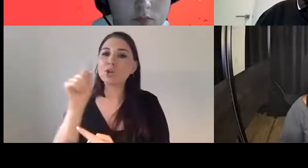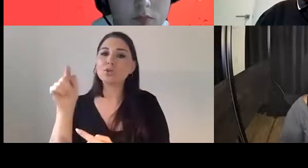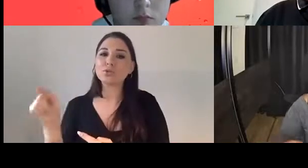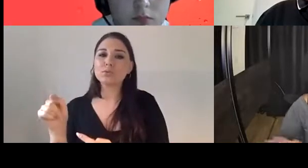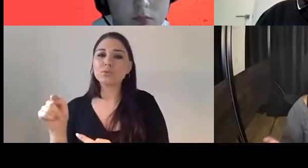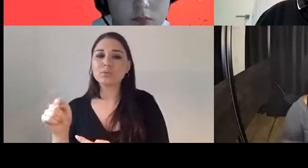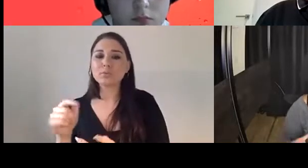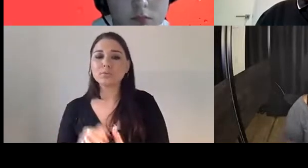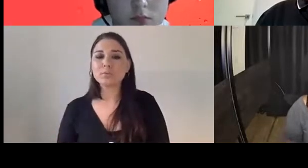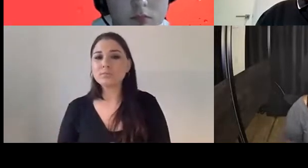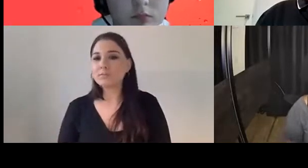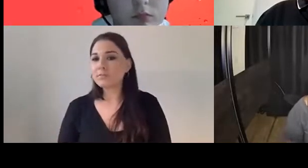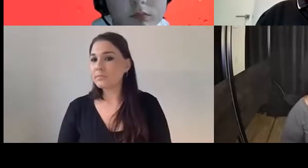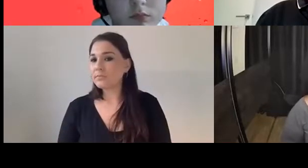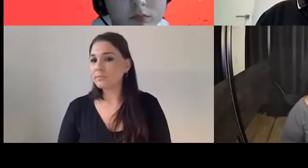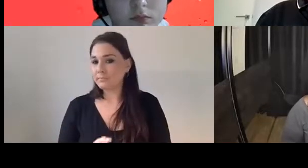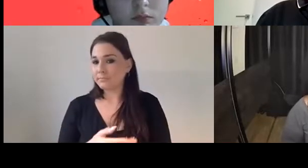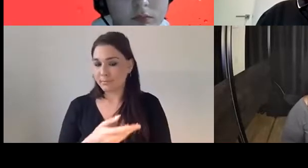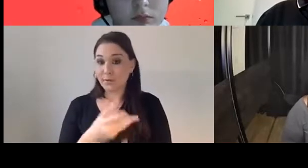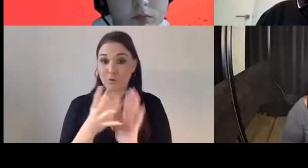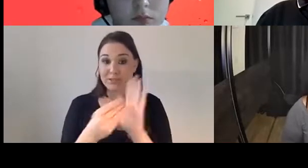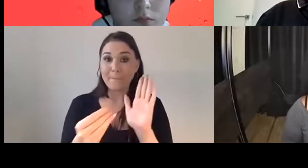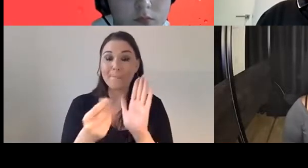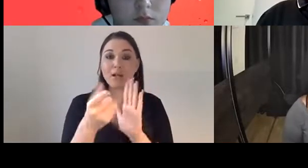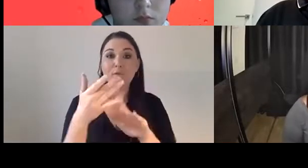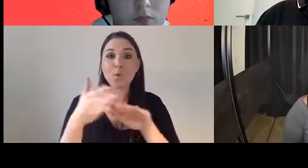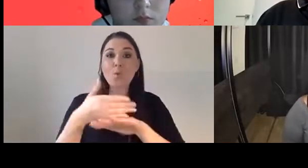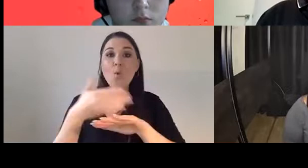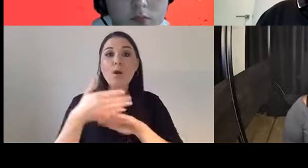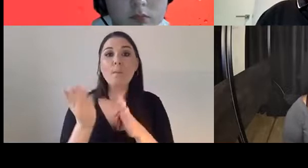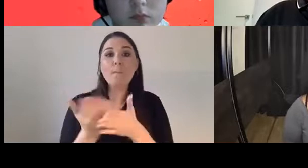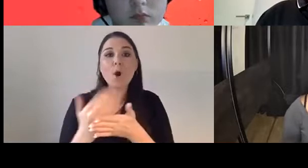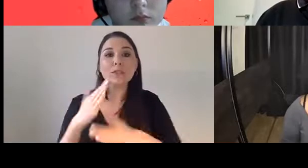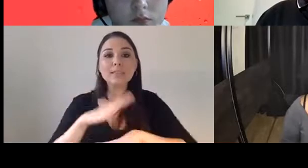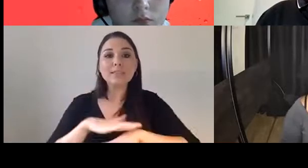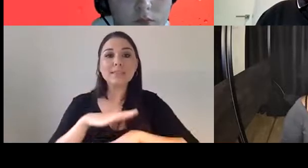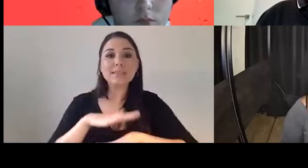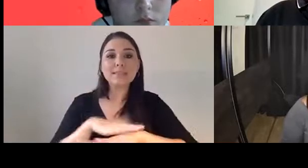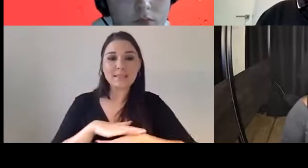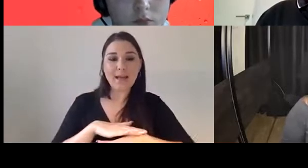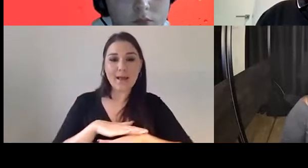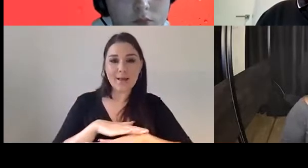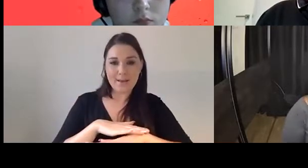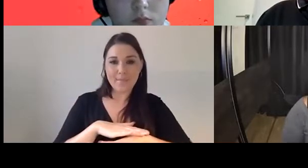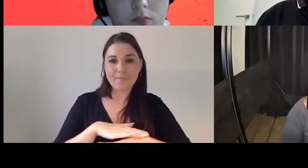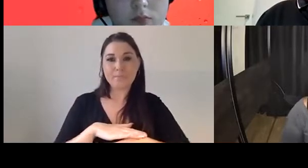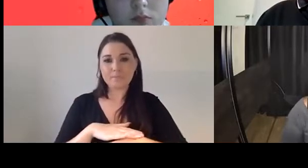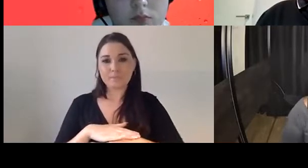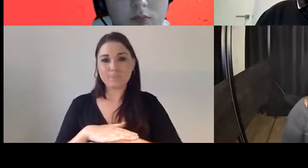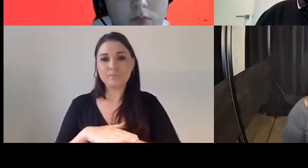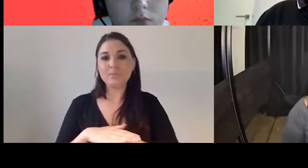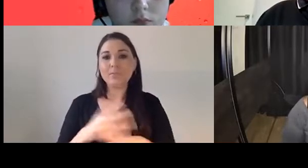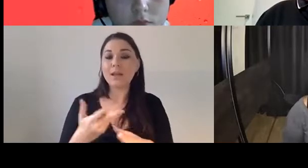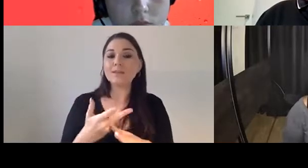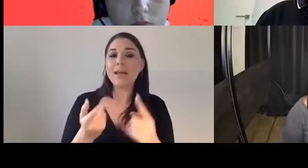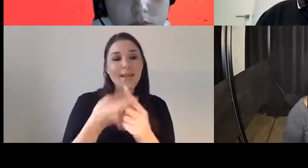questions, for example, if you work part-time and can be for health reasons or for personal reasons or for any type